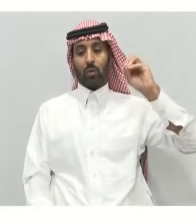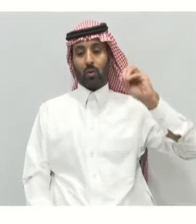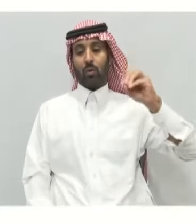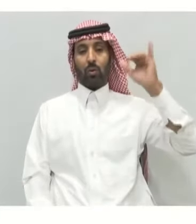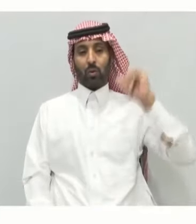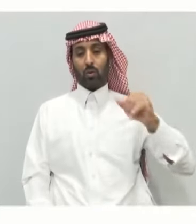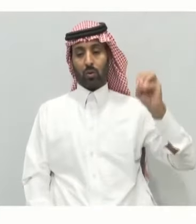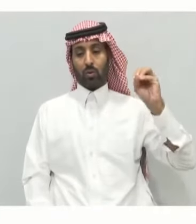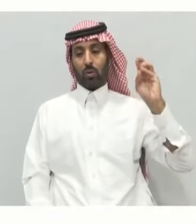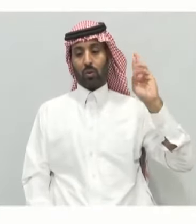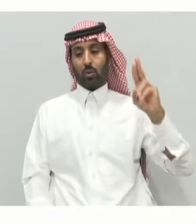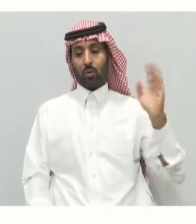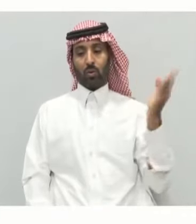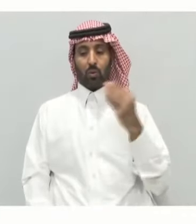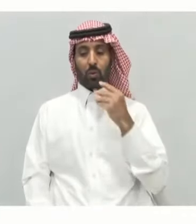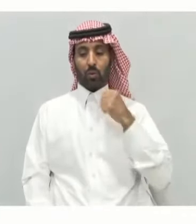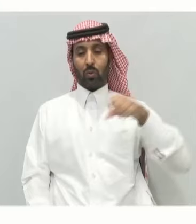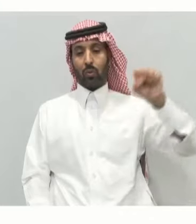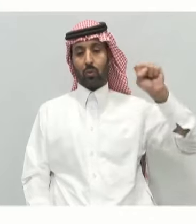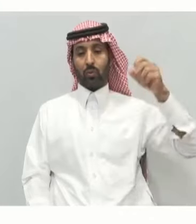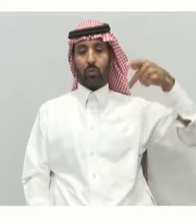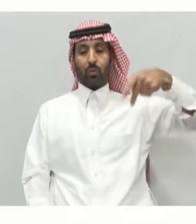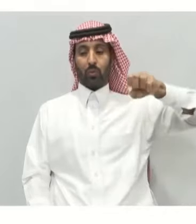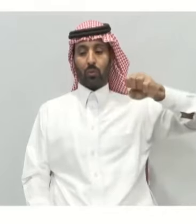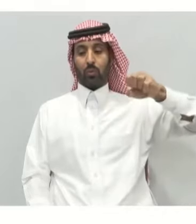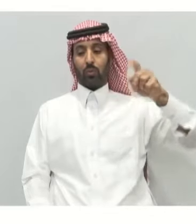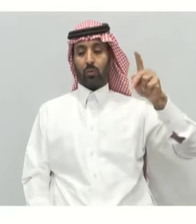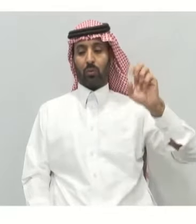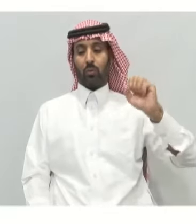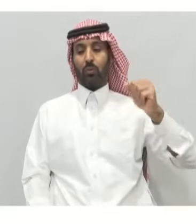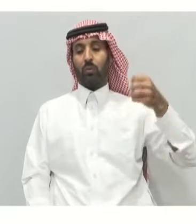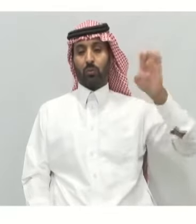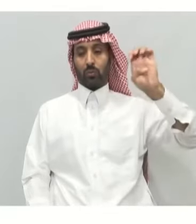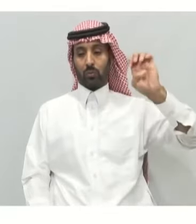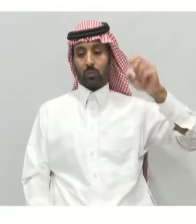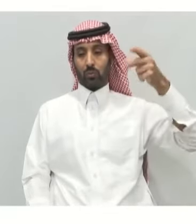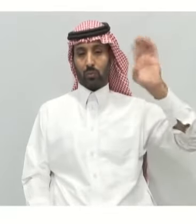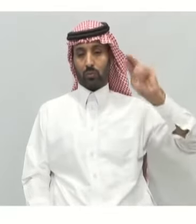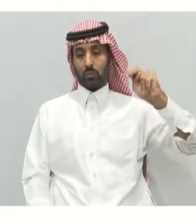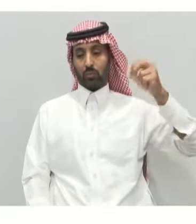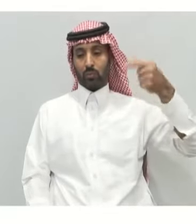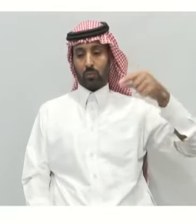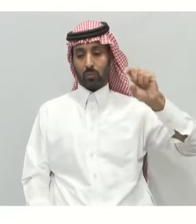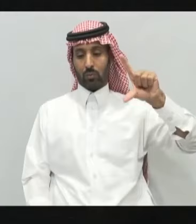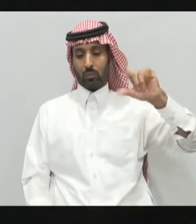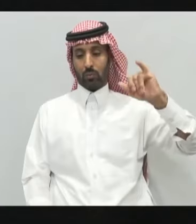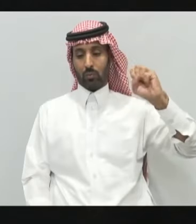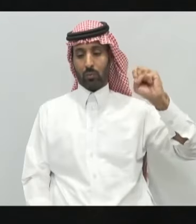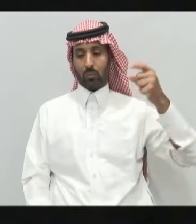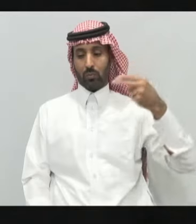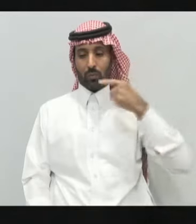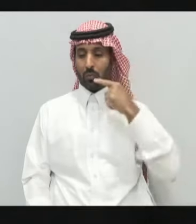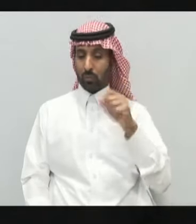Or do they speak English? So this is how can we make a yes